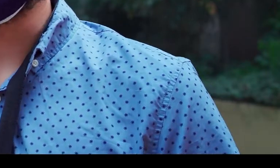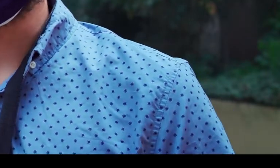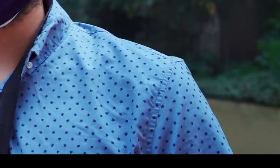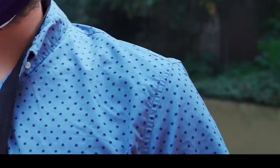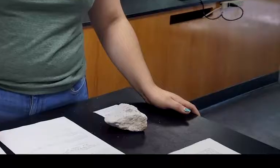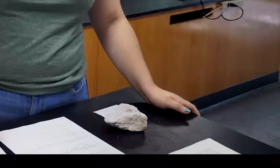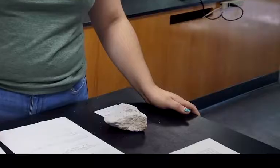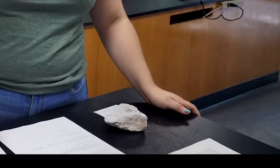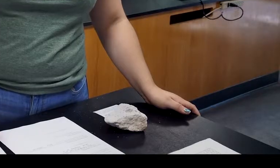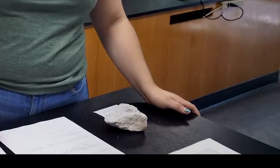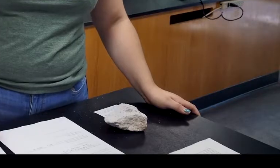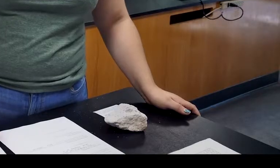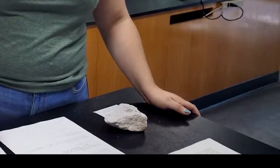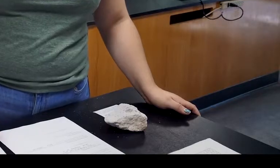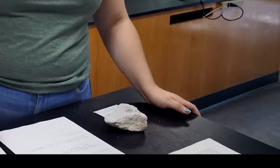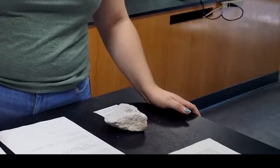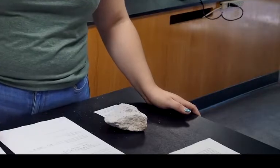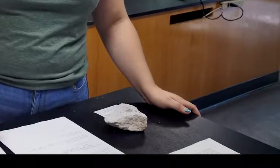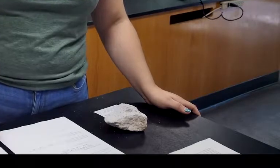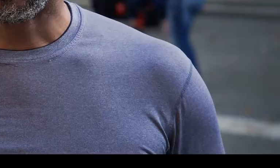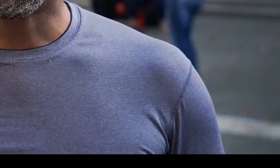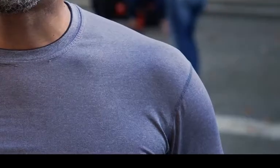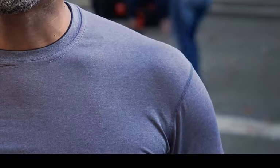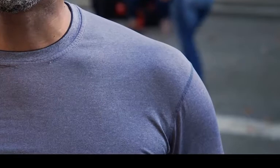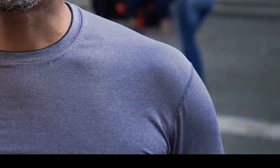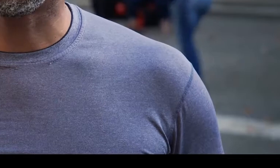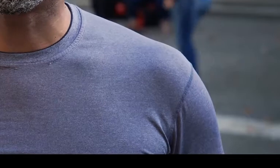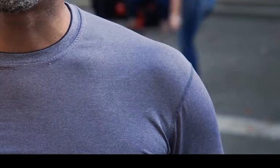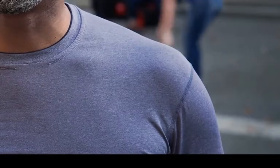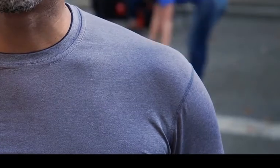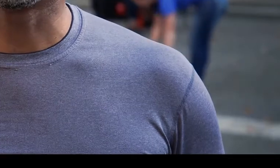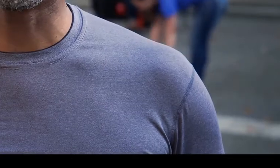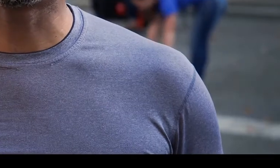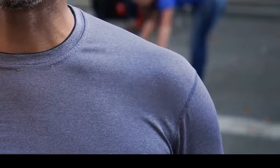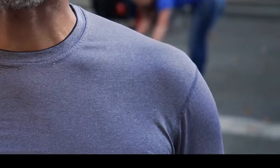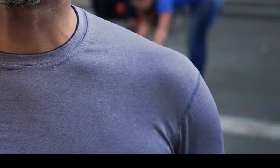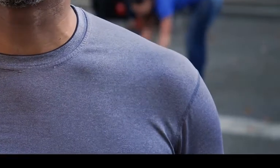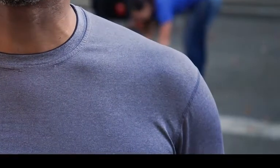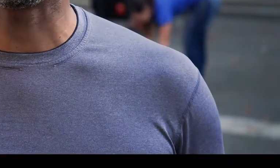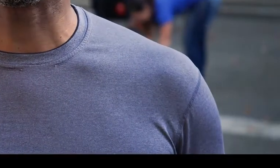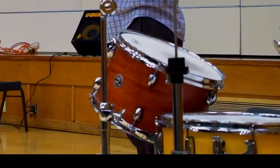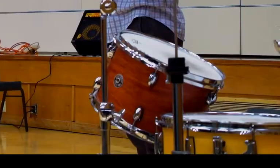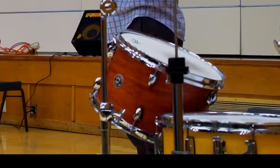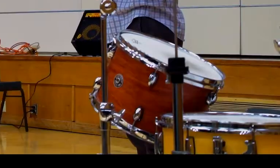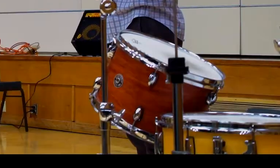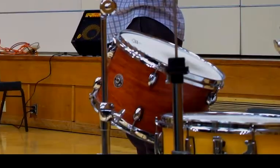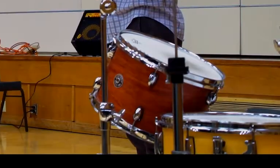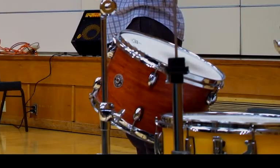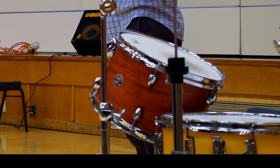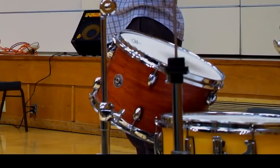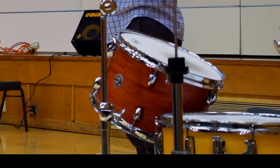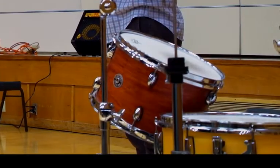people, you know? It's nice to see other people other than who you live with. It feels alive being back together with the students. You want to